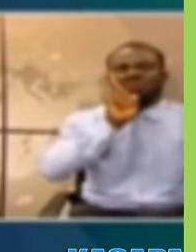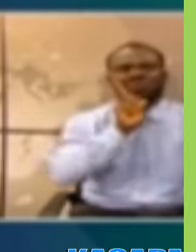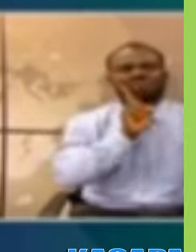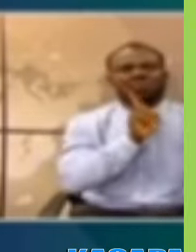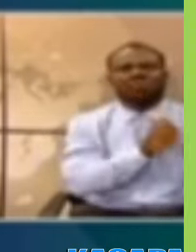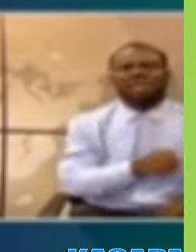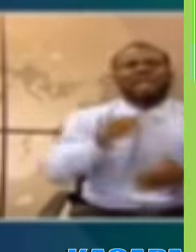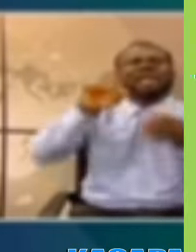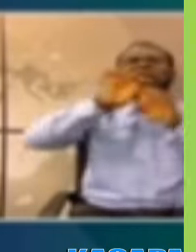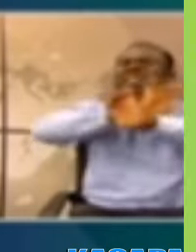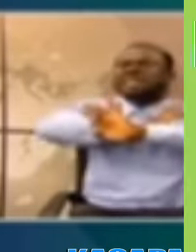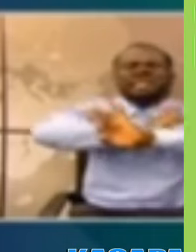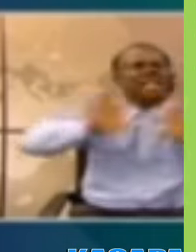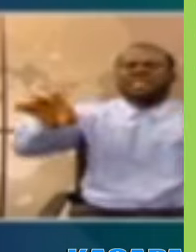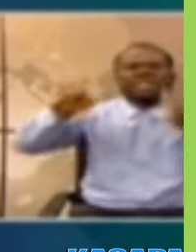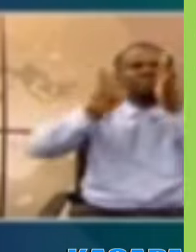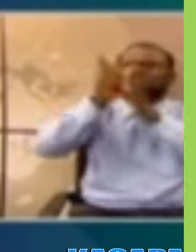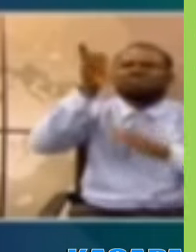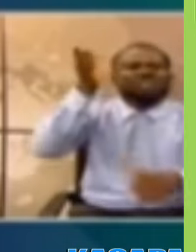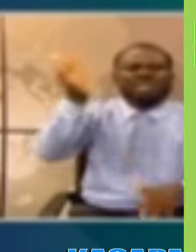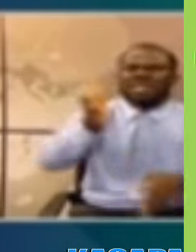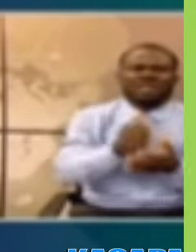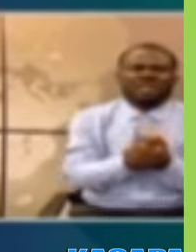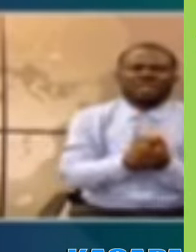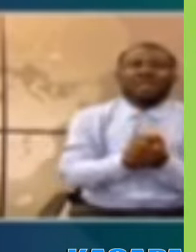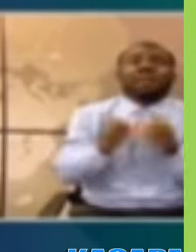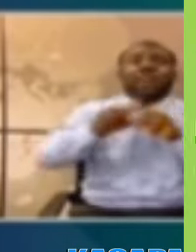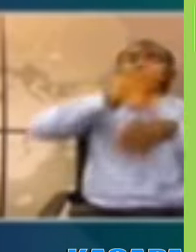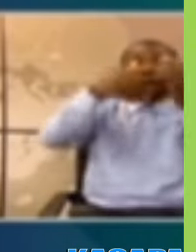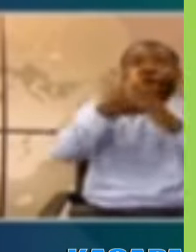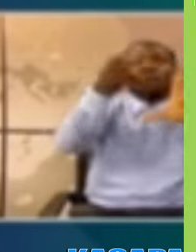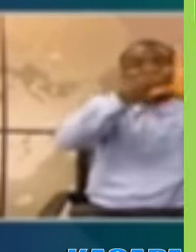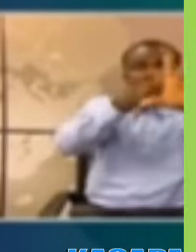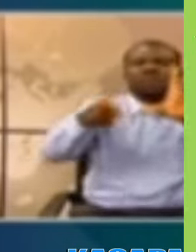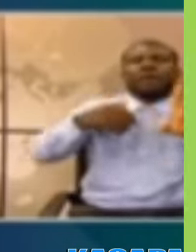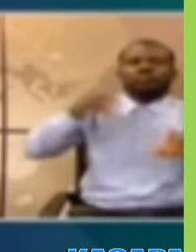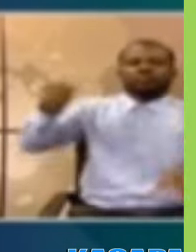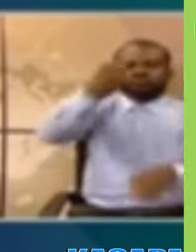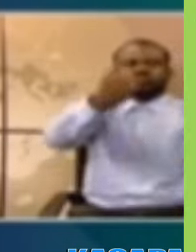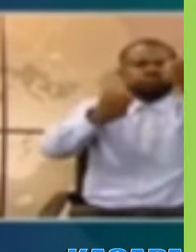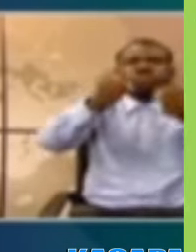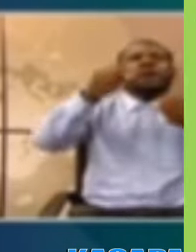Nothing is working. But you are a movie minister. Our deputy him.